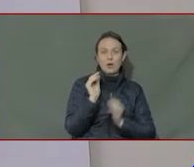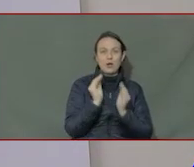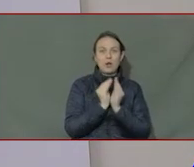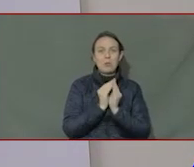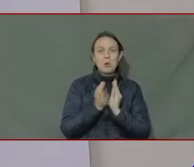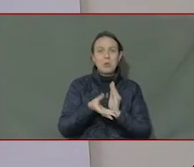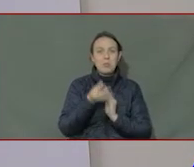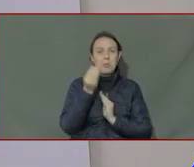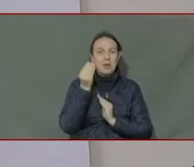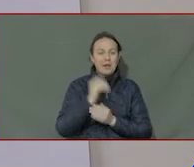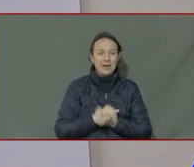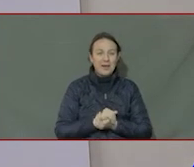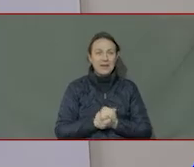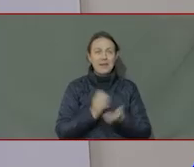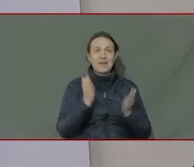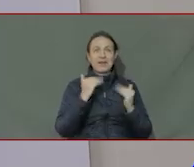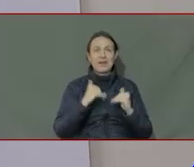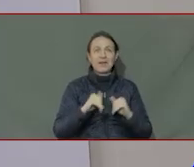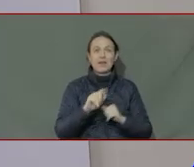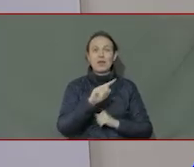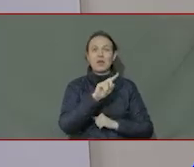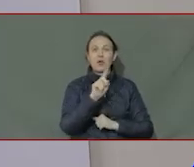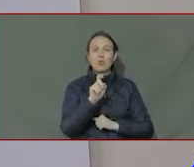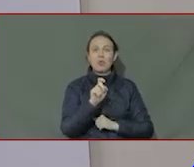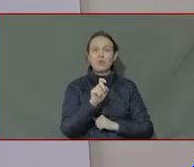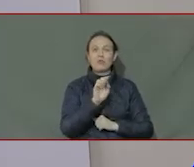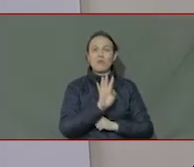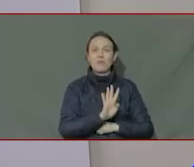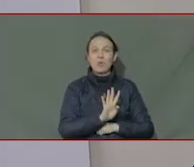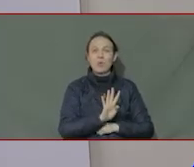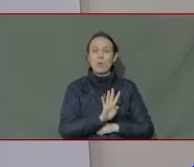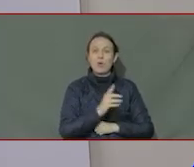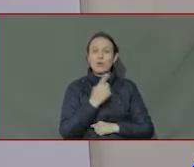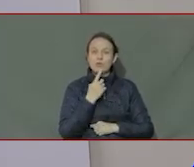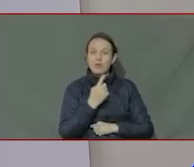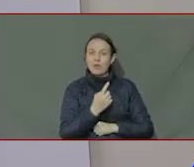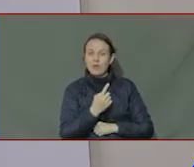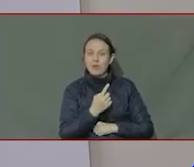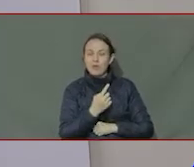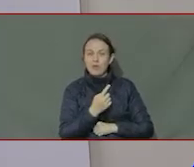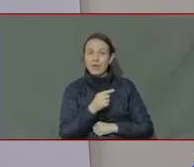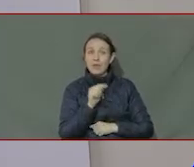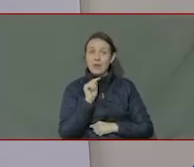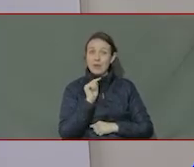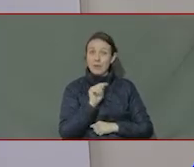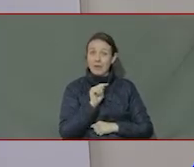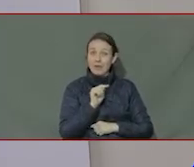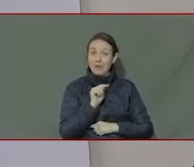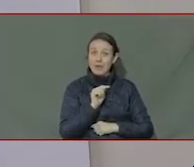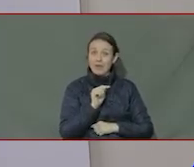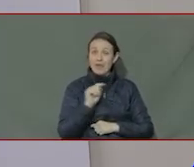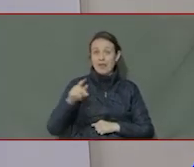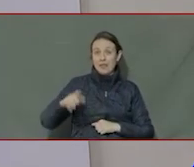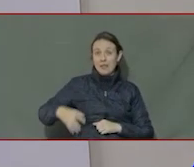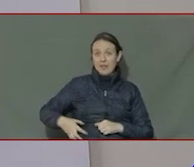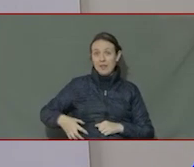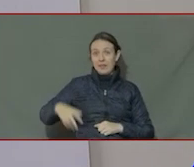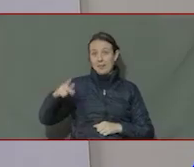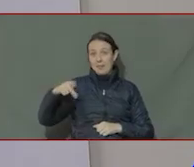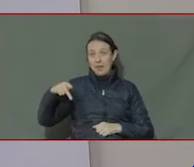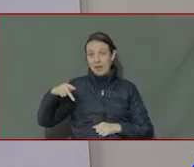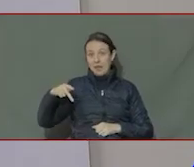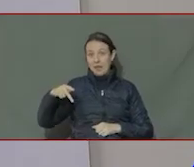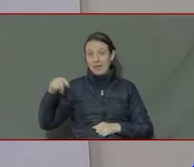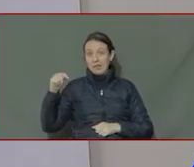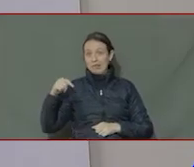well. Now what is 1.5.4? The disorder caused when organ 1 fails to